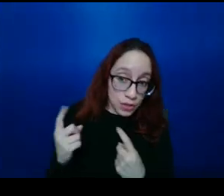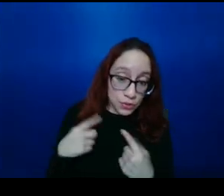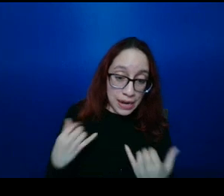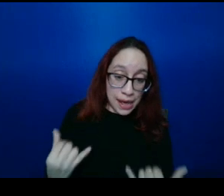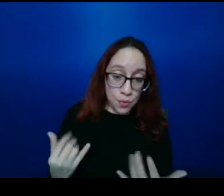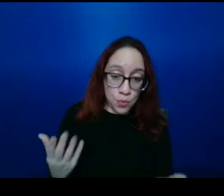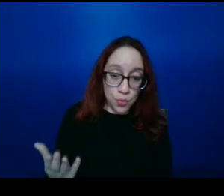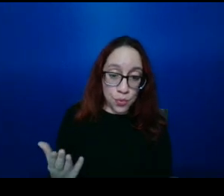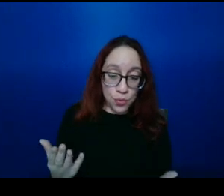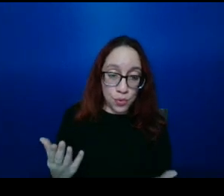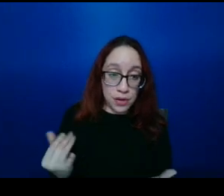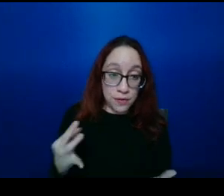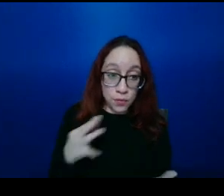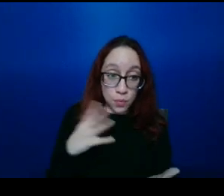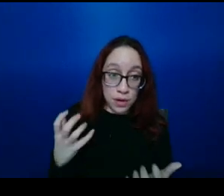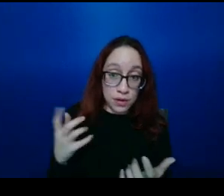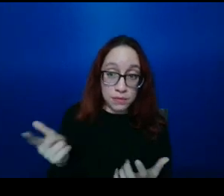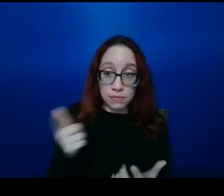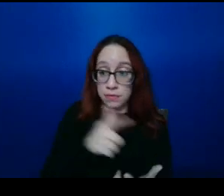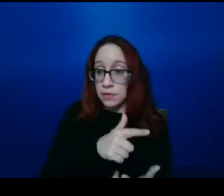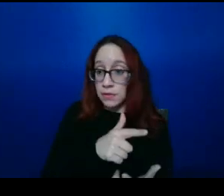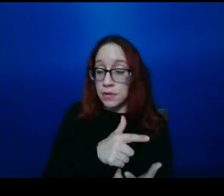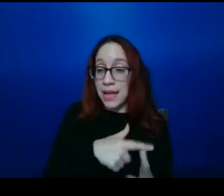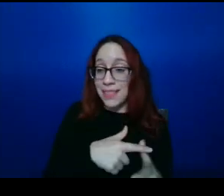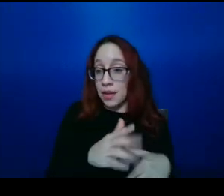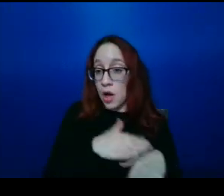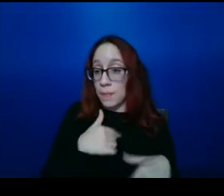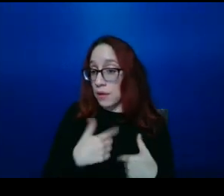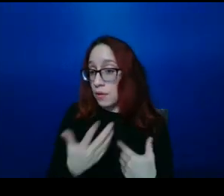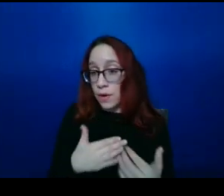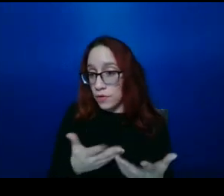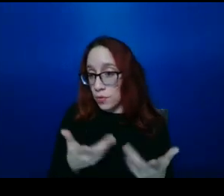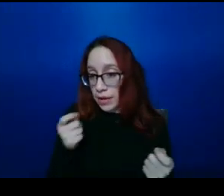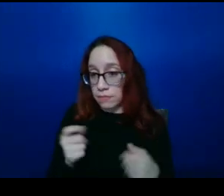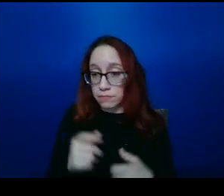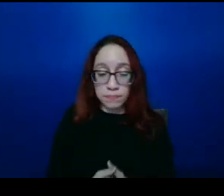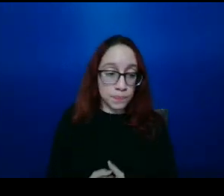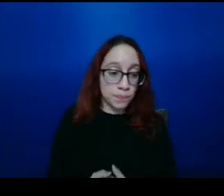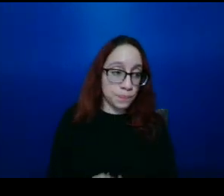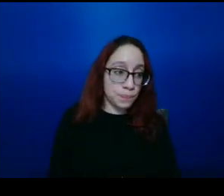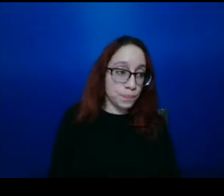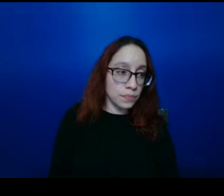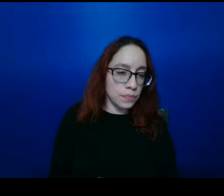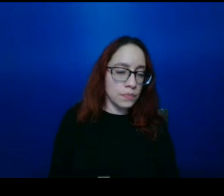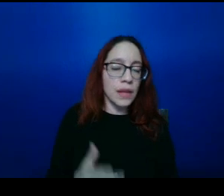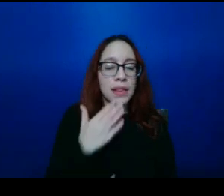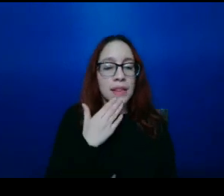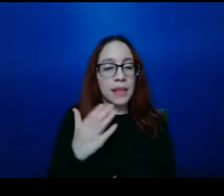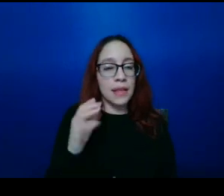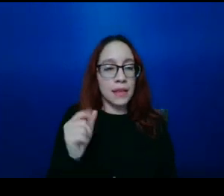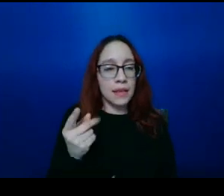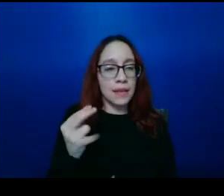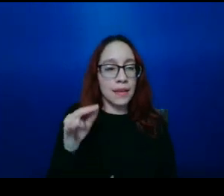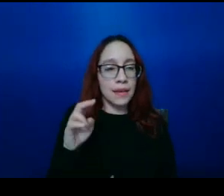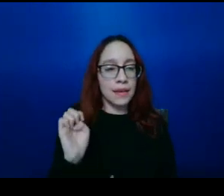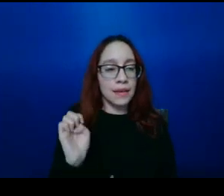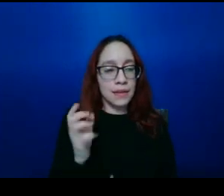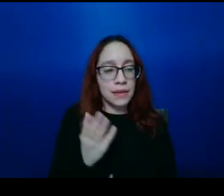now, or if you want to hear from them and then call me back, however you'd like to handle it. Thank you, Catherine. Since